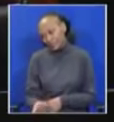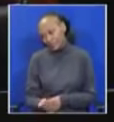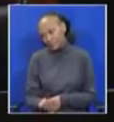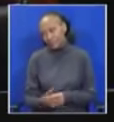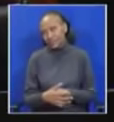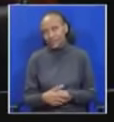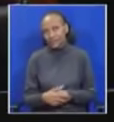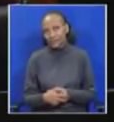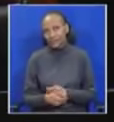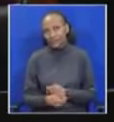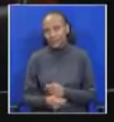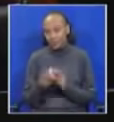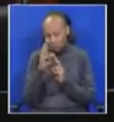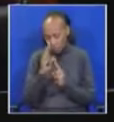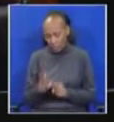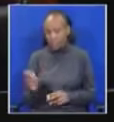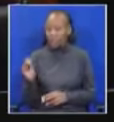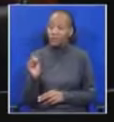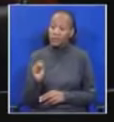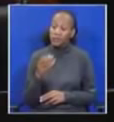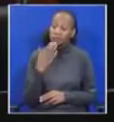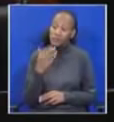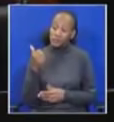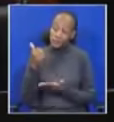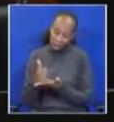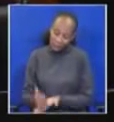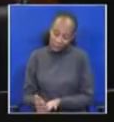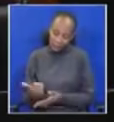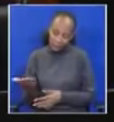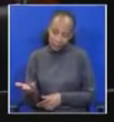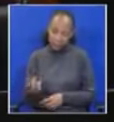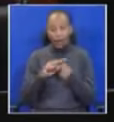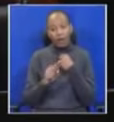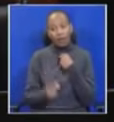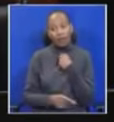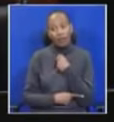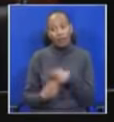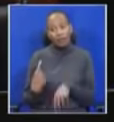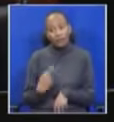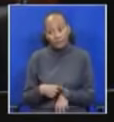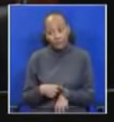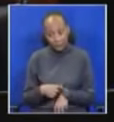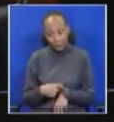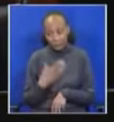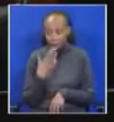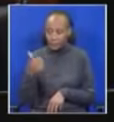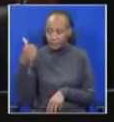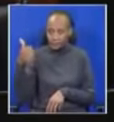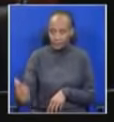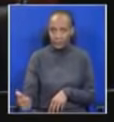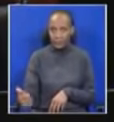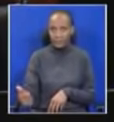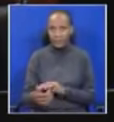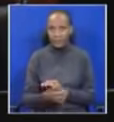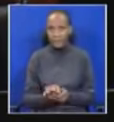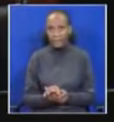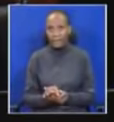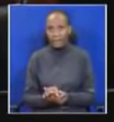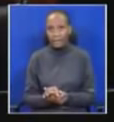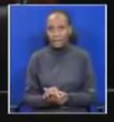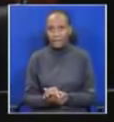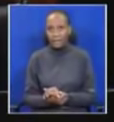he needs to toughen up. Honourable Steenhuisen, this is not the MTN board or the NEC. For the last time, it's please Parliament. Take your it's a robust seat. Environment, and he should